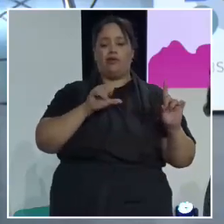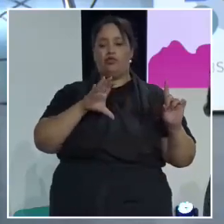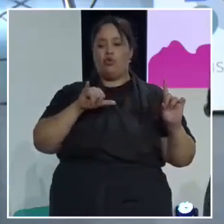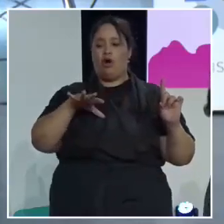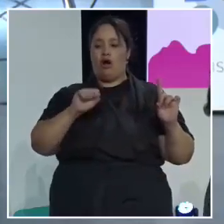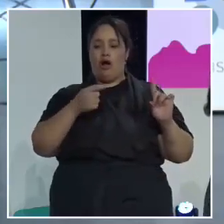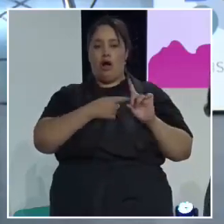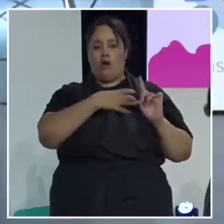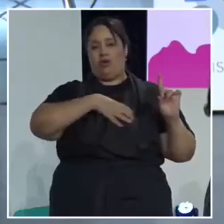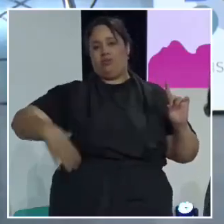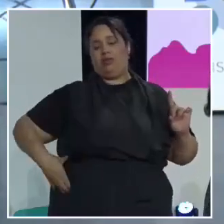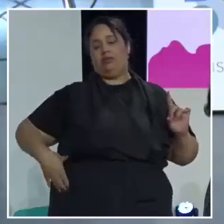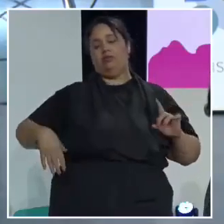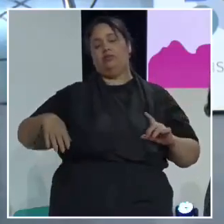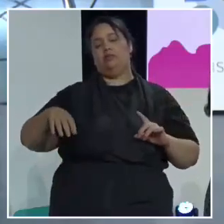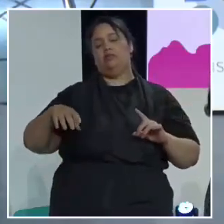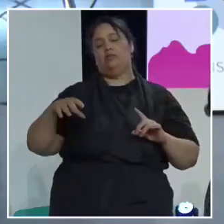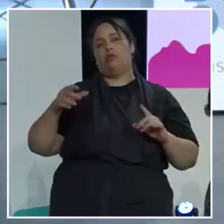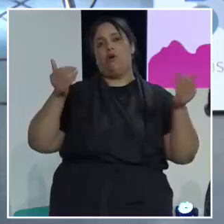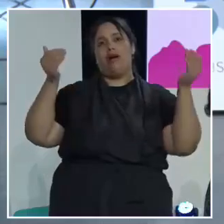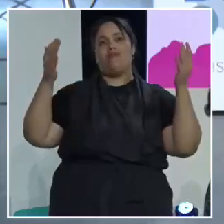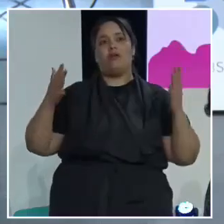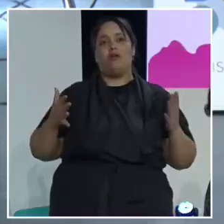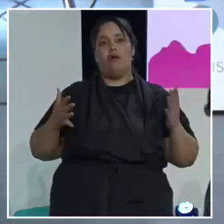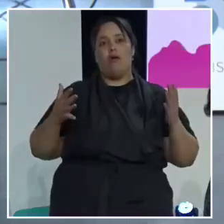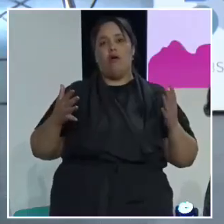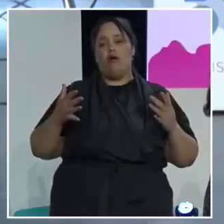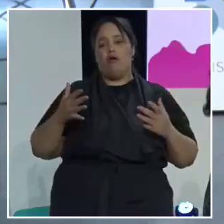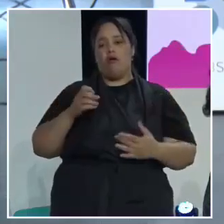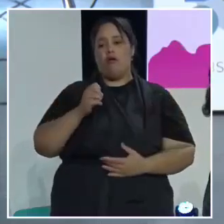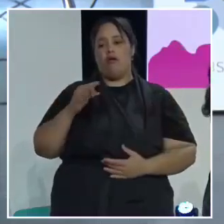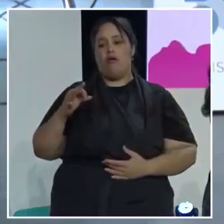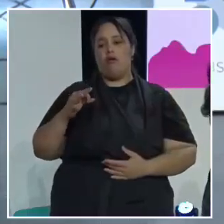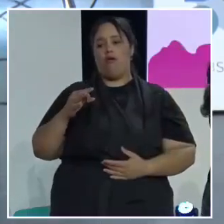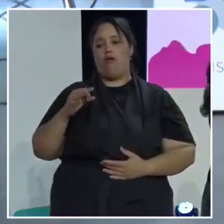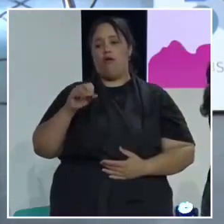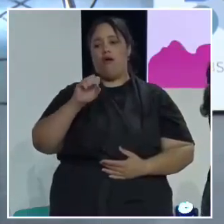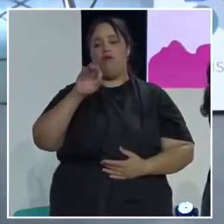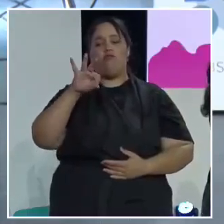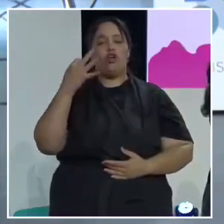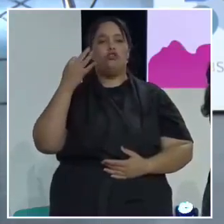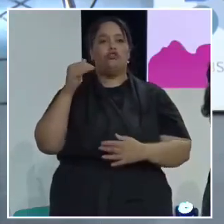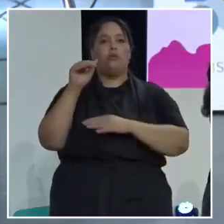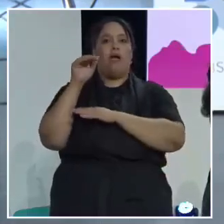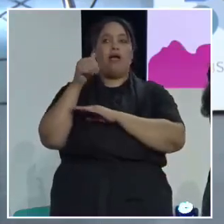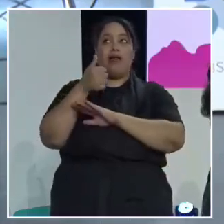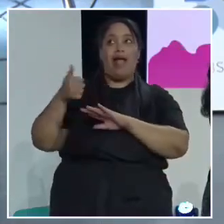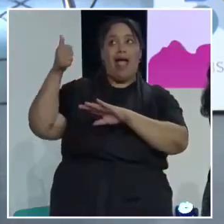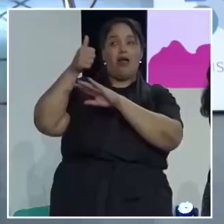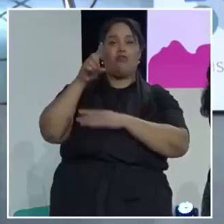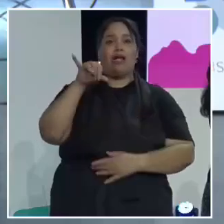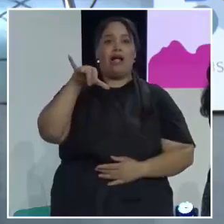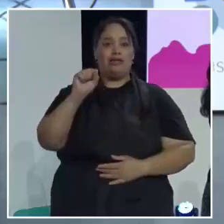the president of, the governor of Banque de France, but also the head of BIS. For the first time,